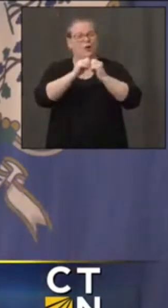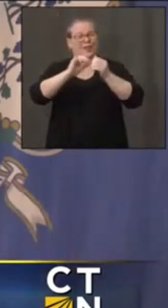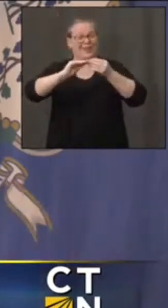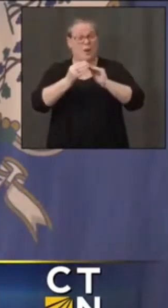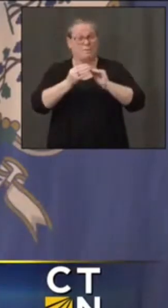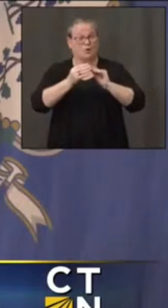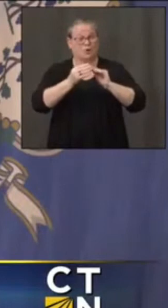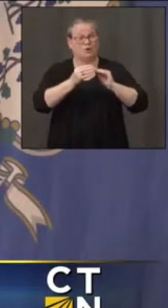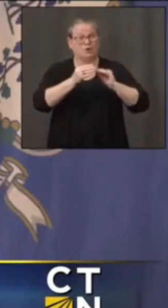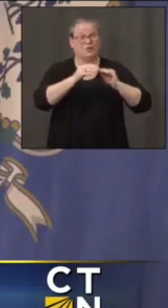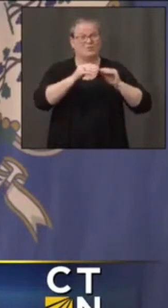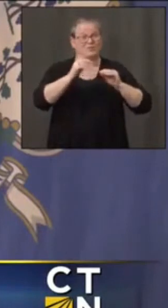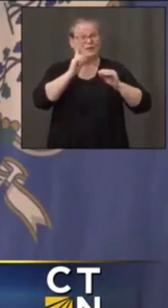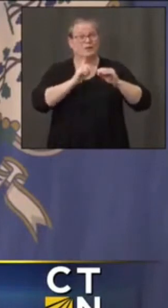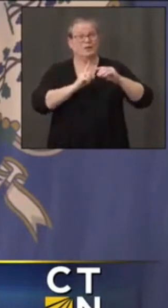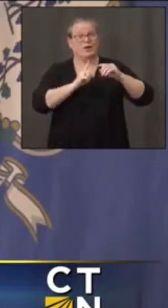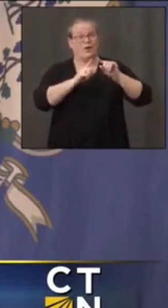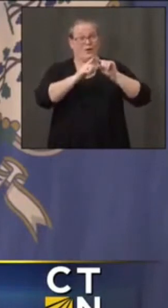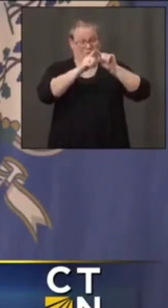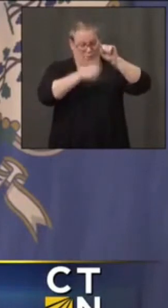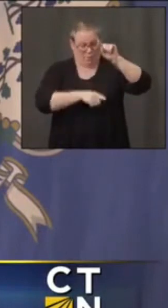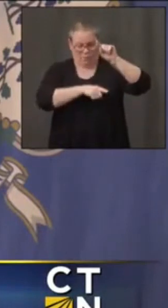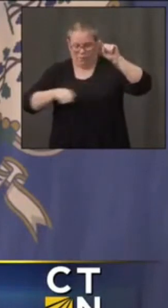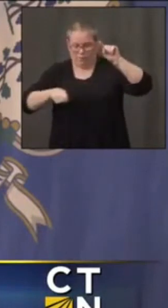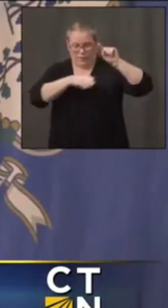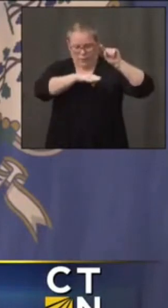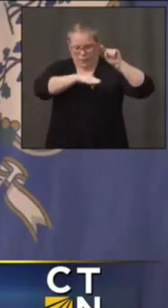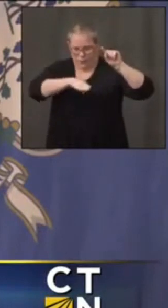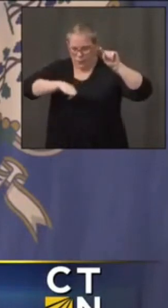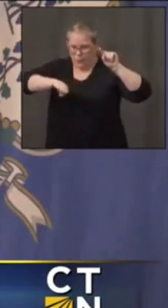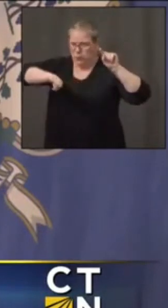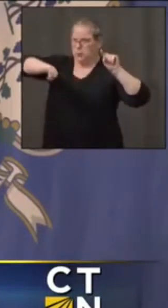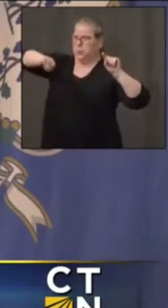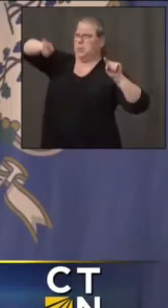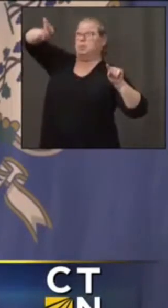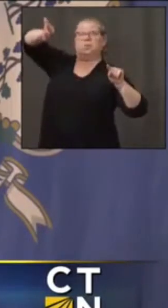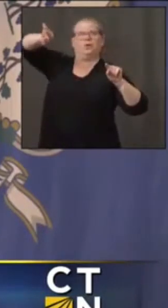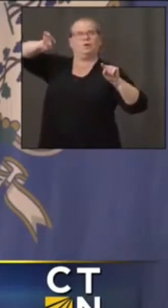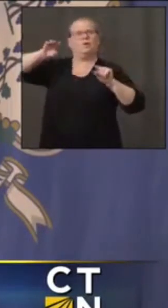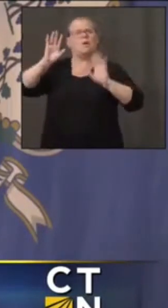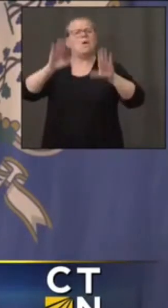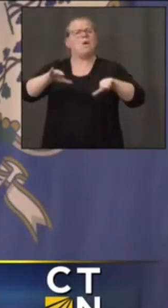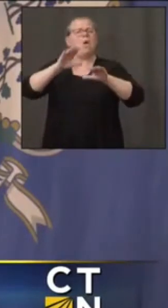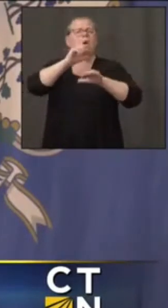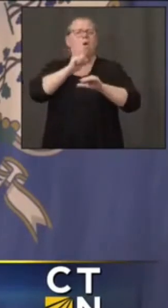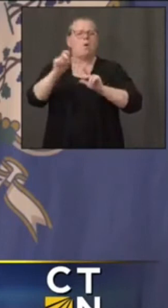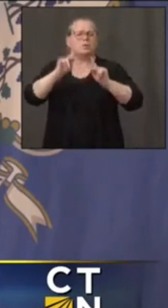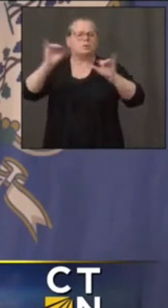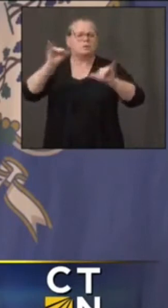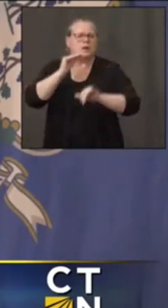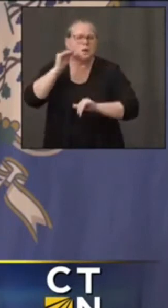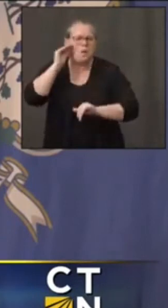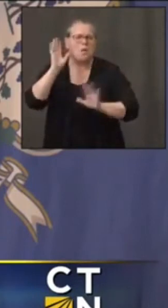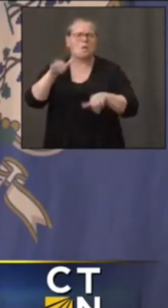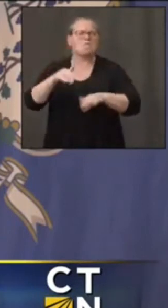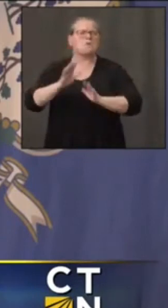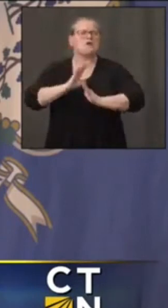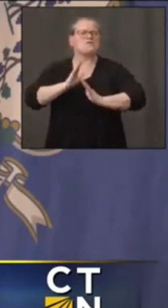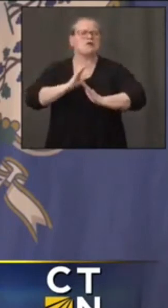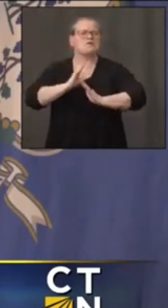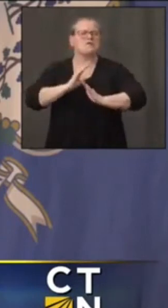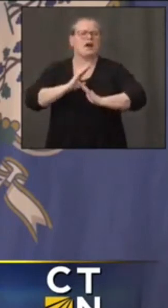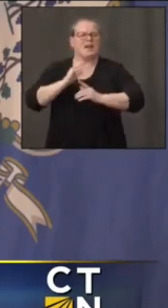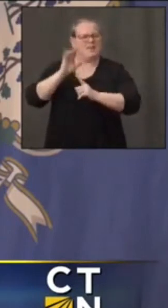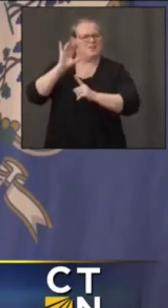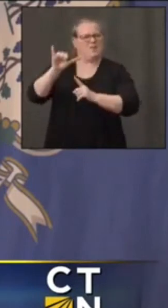fine. Tell the old people to stay at home. And we're finding they have the same infection rate as most of the rest of Europe. So that's probably a strategy that was